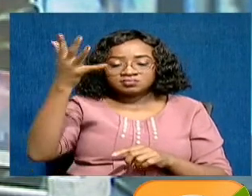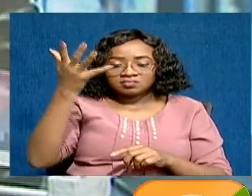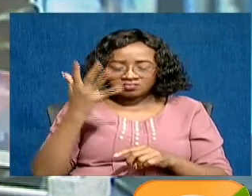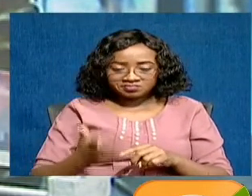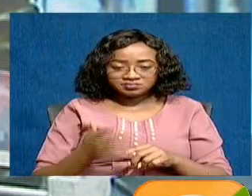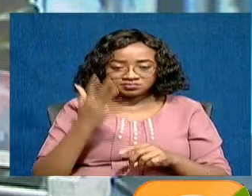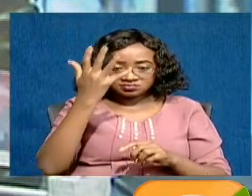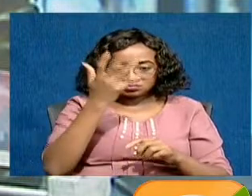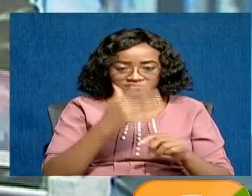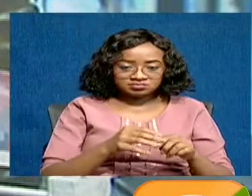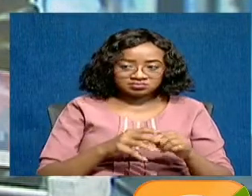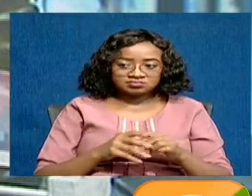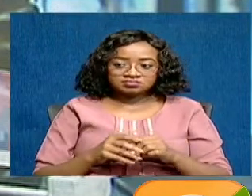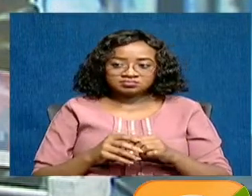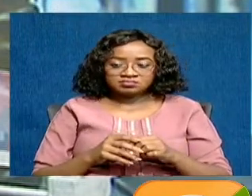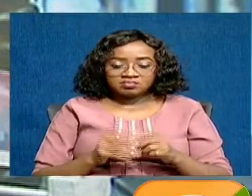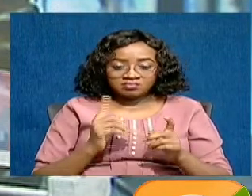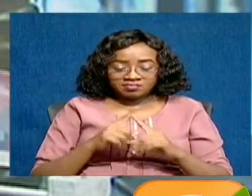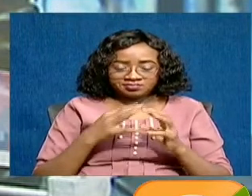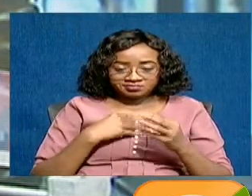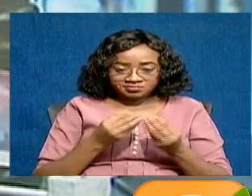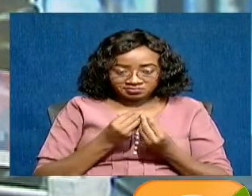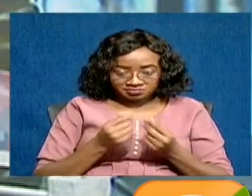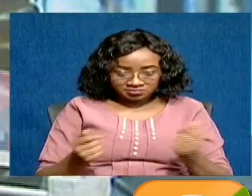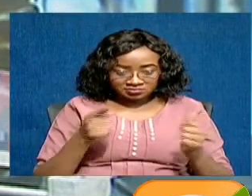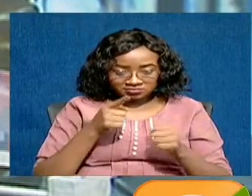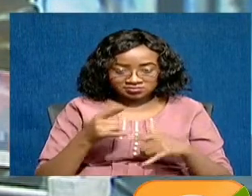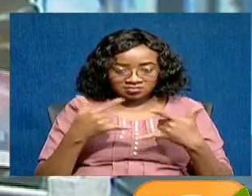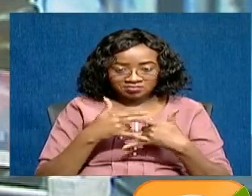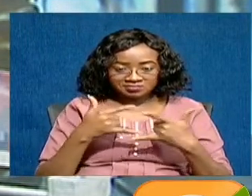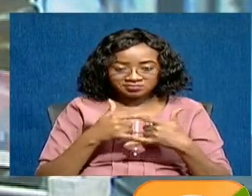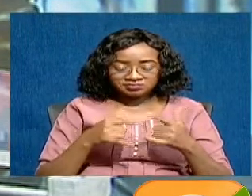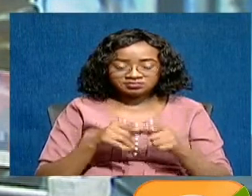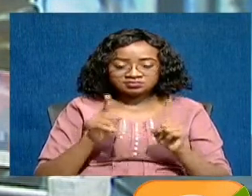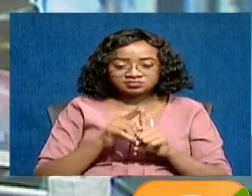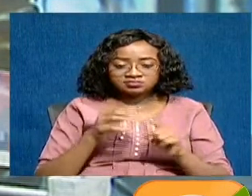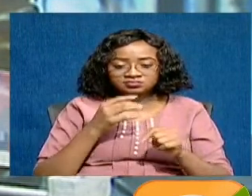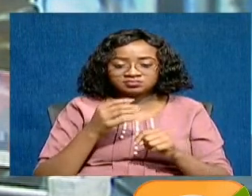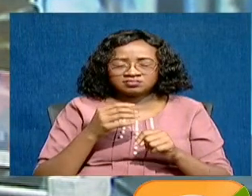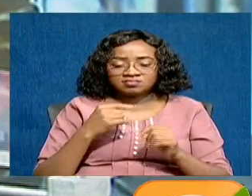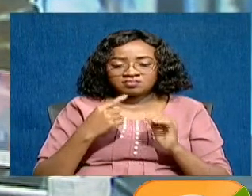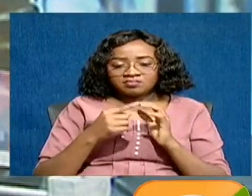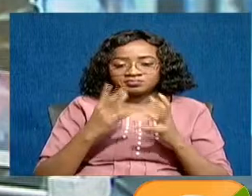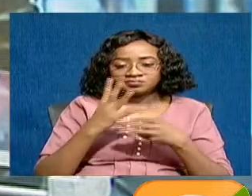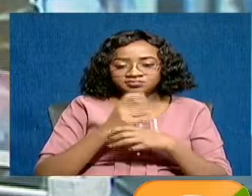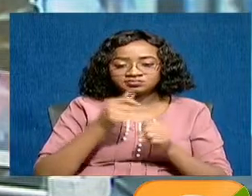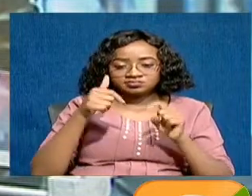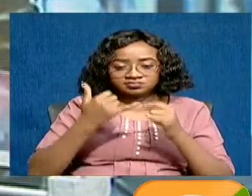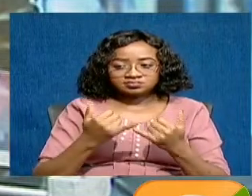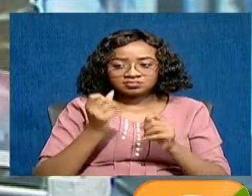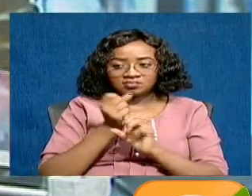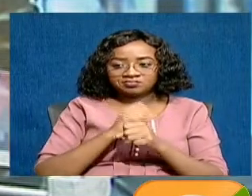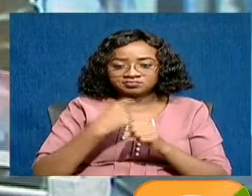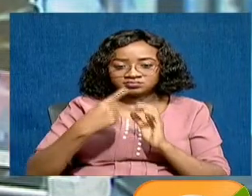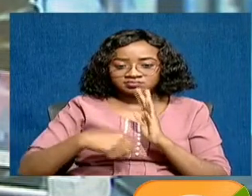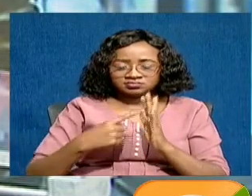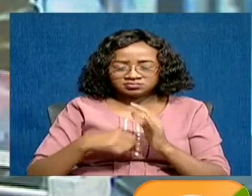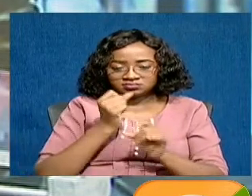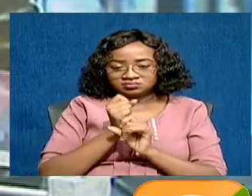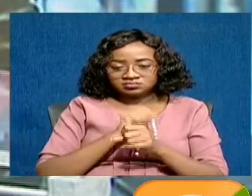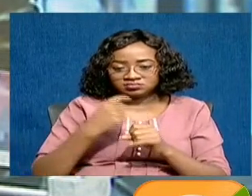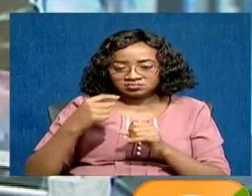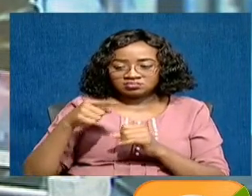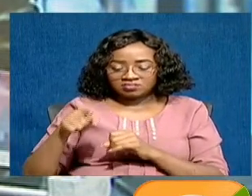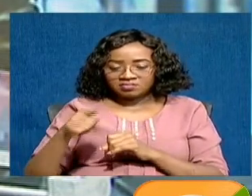oils used by its citizens. To address these gaps created by the rising demand, a local innovator is now making machines that help to make edible oils